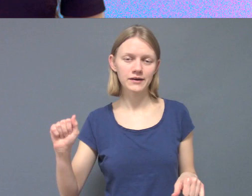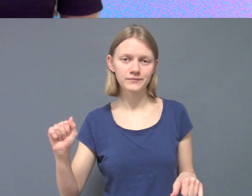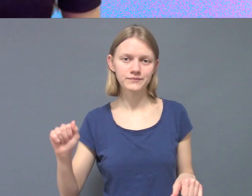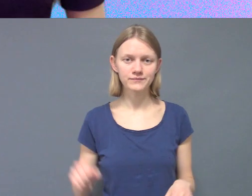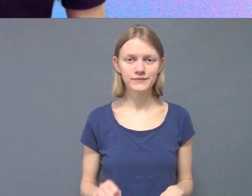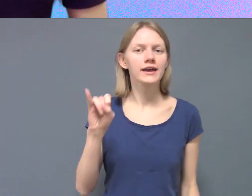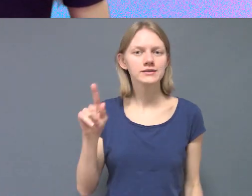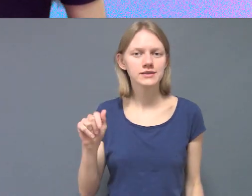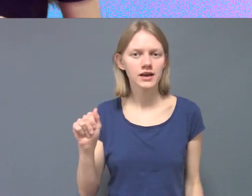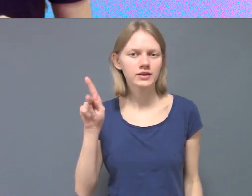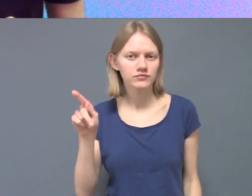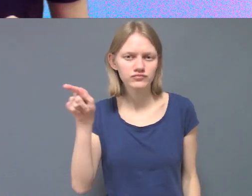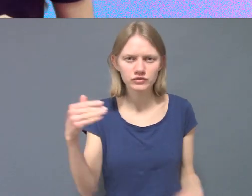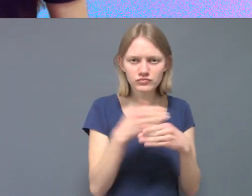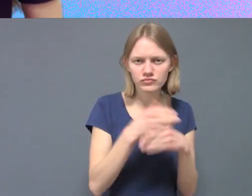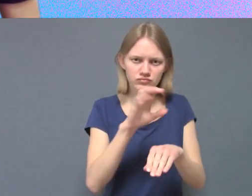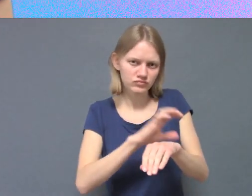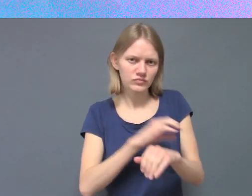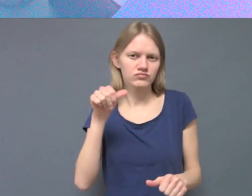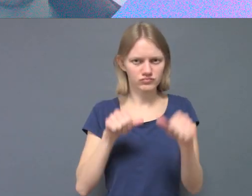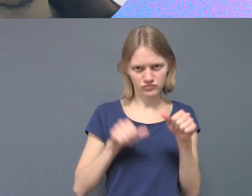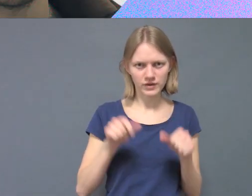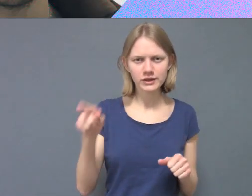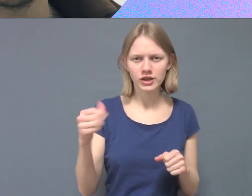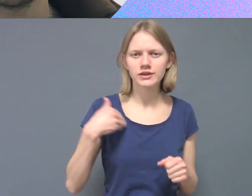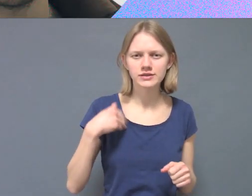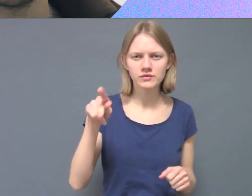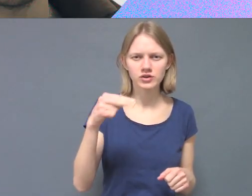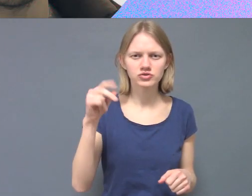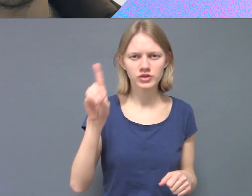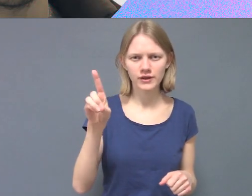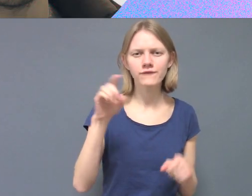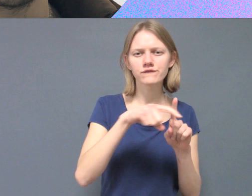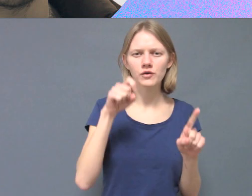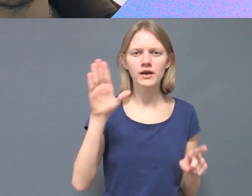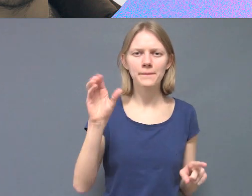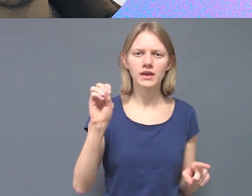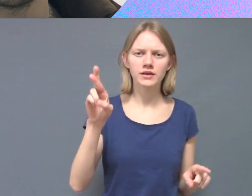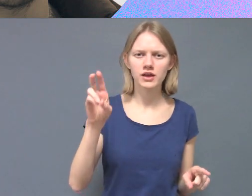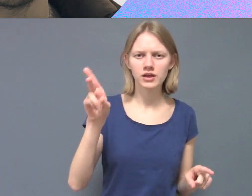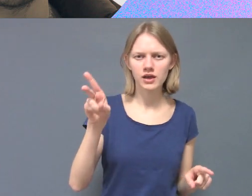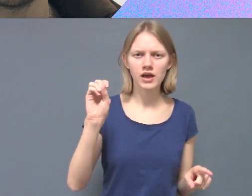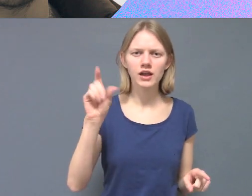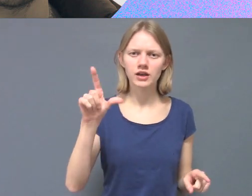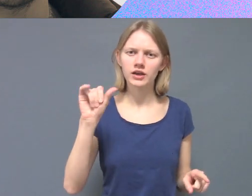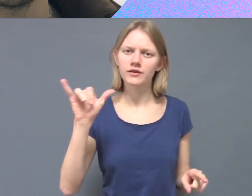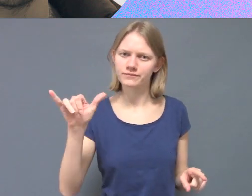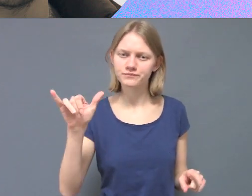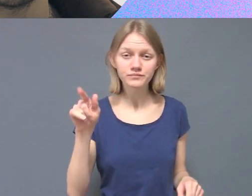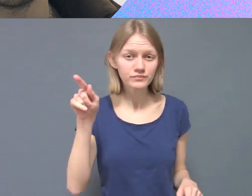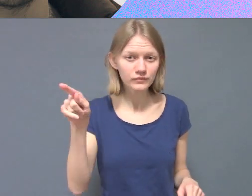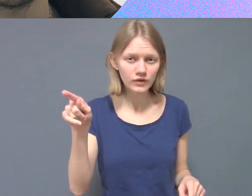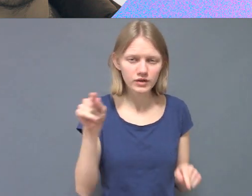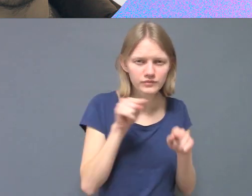as a software engineer for Mozilla. Isaac is a mathematician and computer scientist. He holds a PhD degree